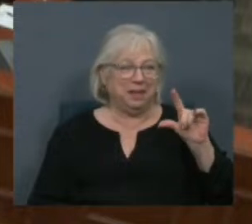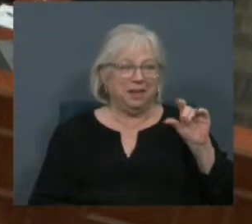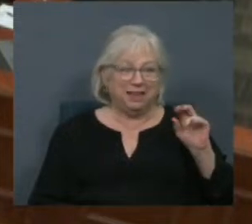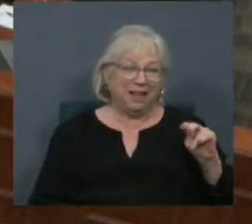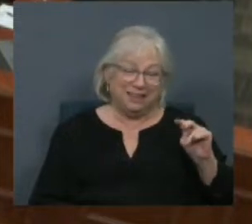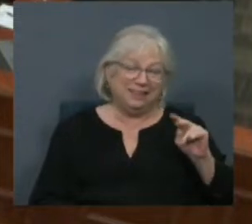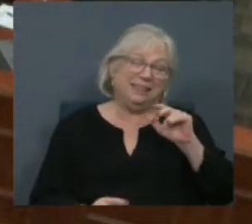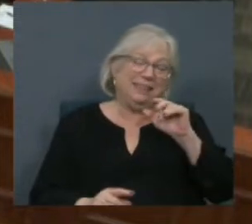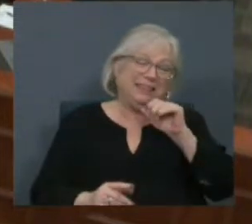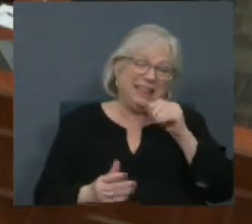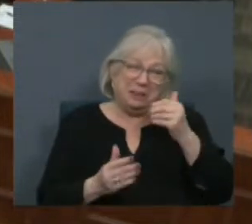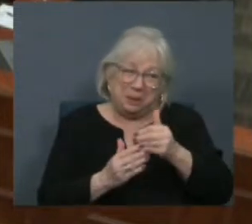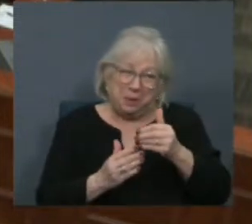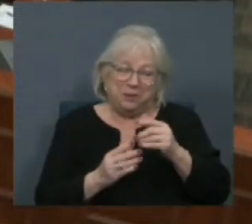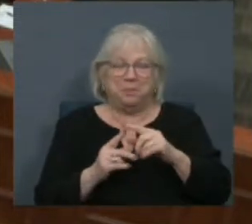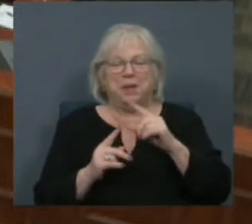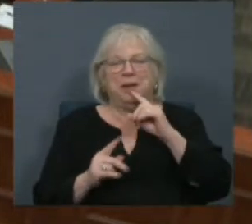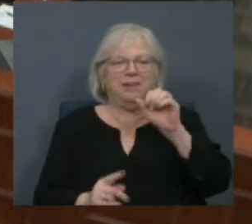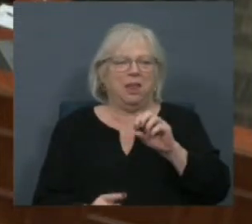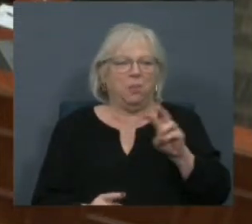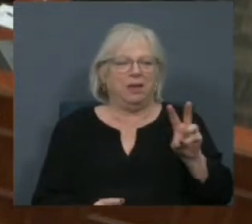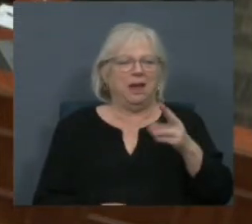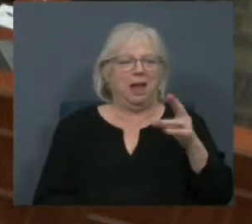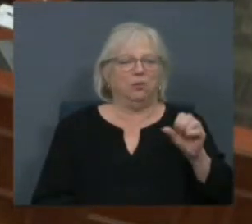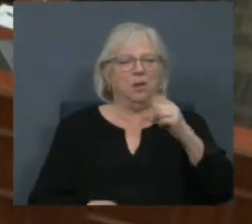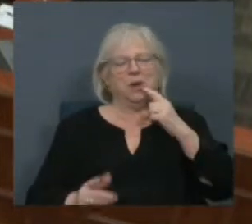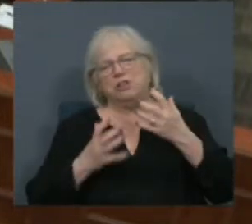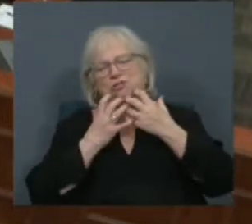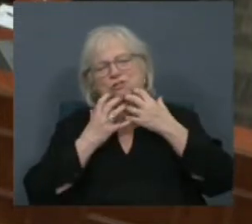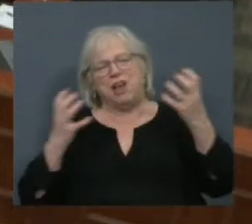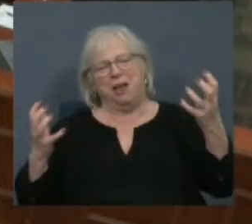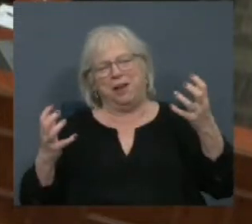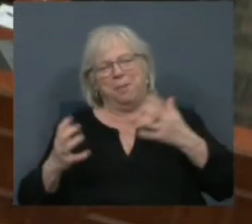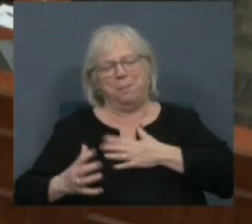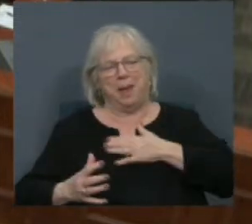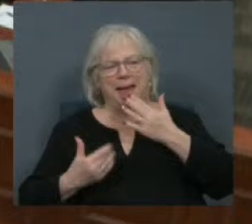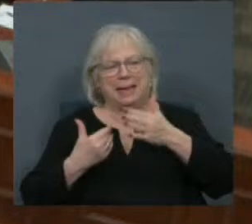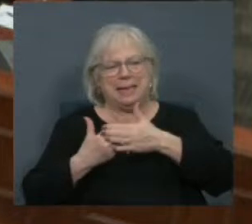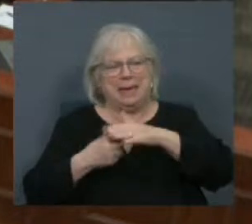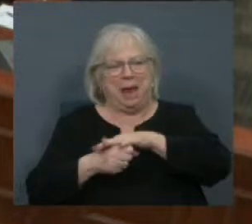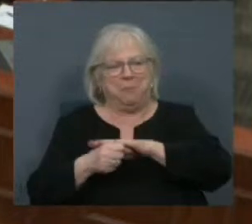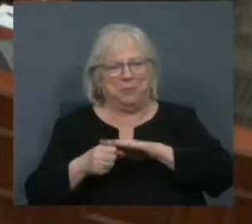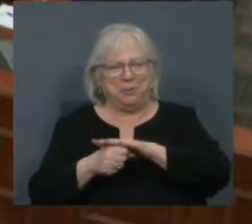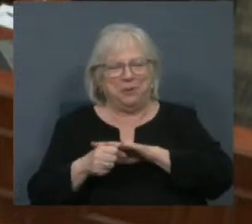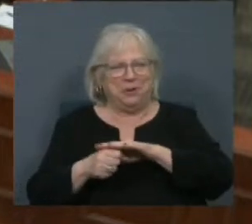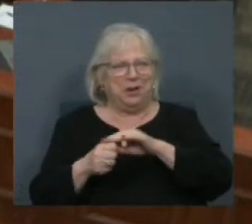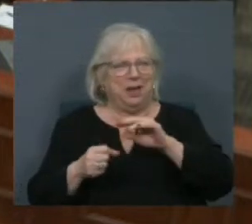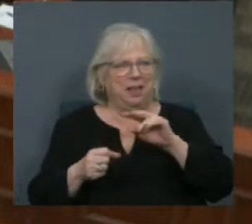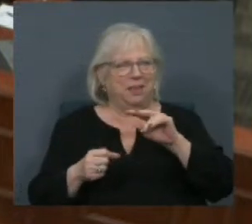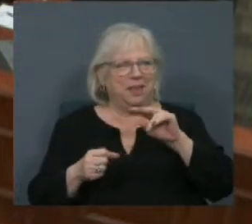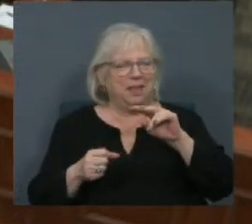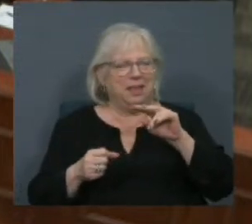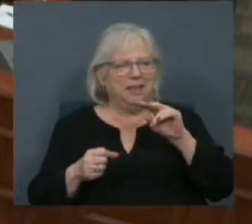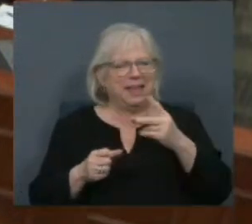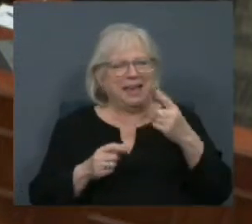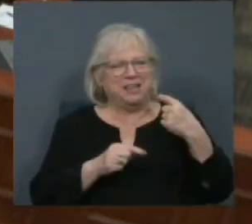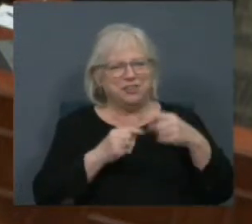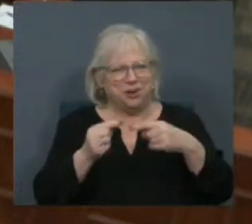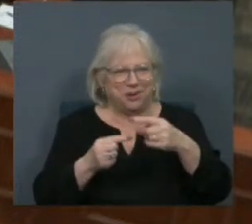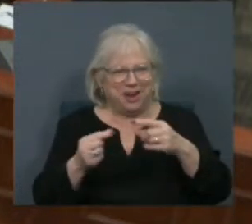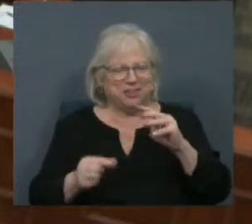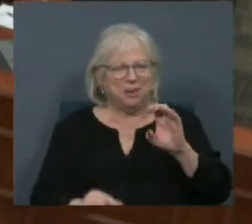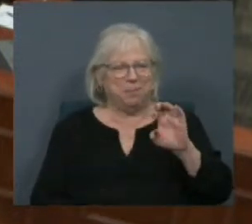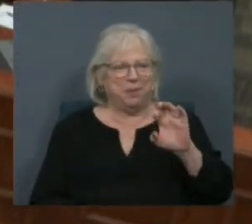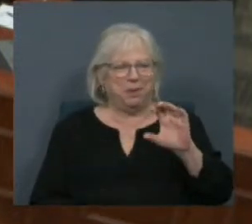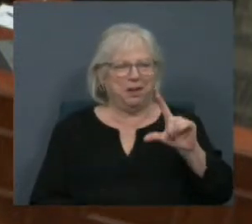It's Southwest High School. So I want to shout out my neighborhood and the second iteration of McClellan Southwest High School